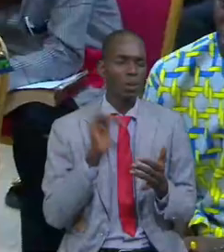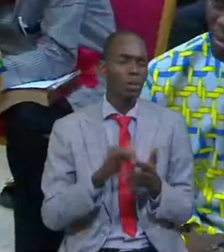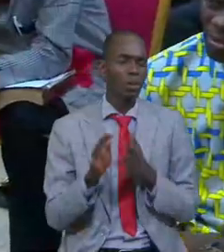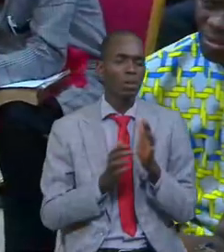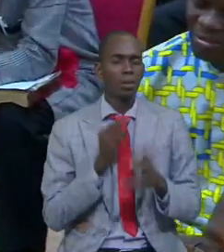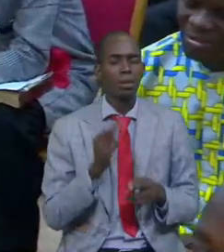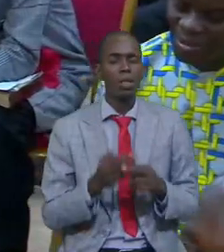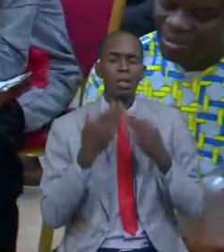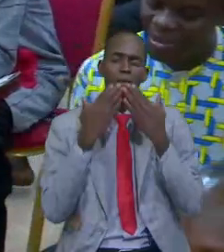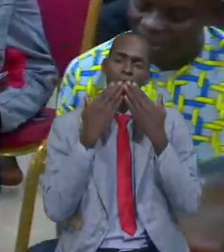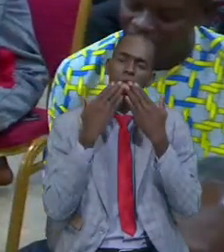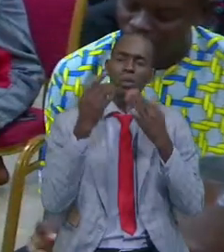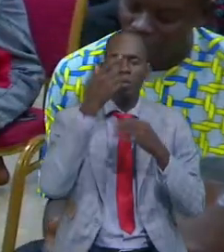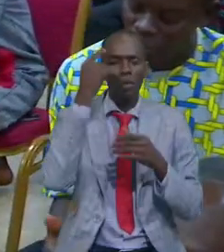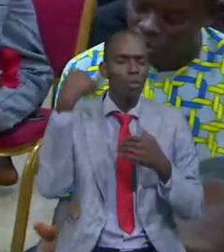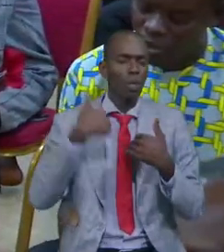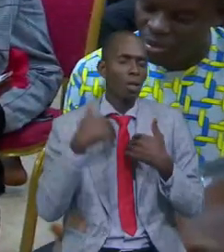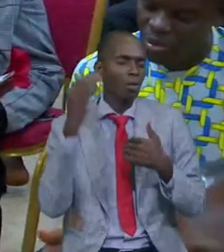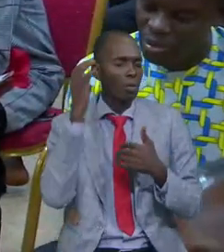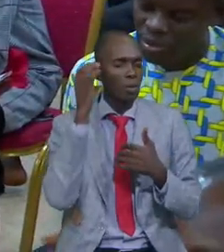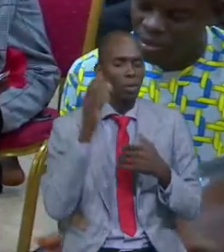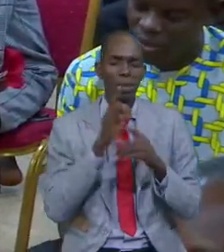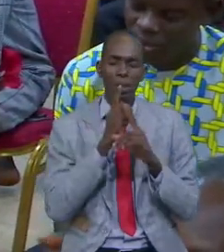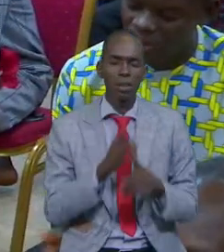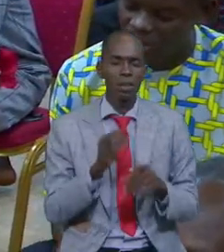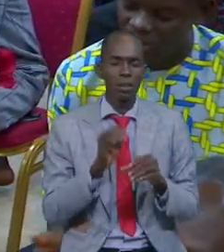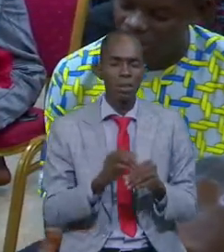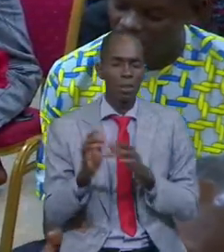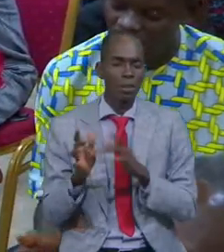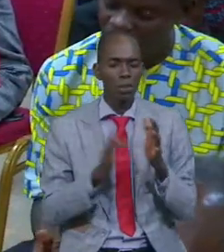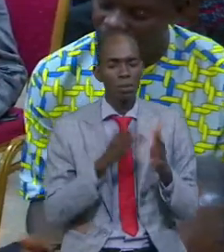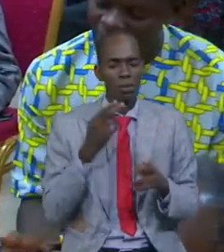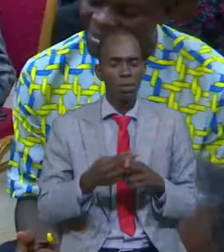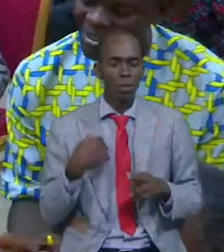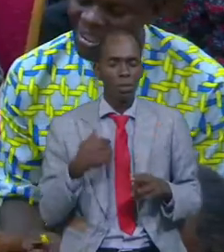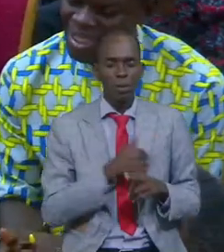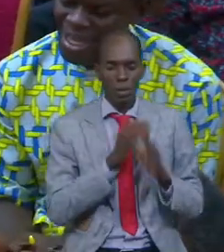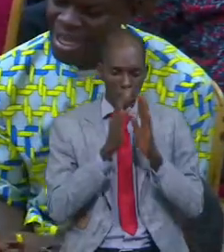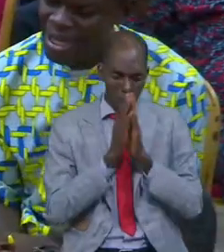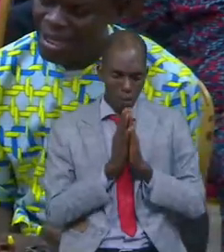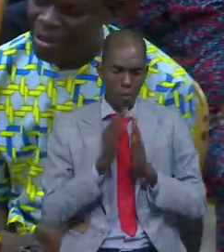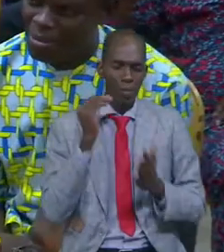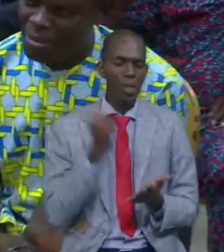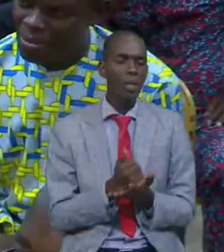you because I know you have answered. In Jesus' name we pray.